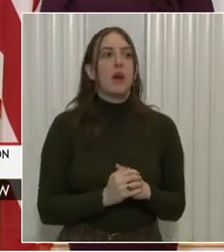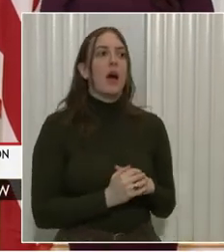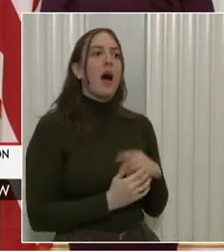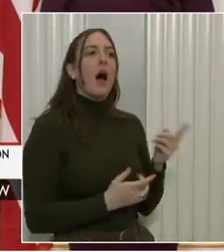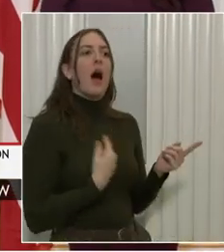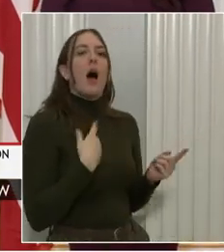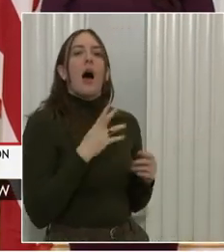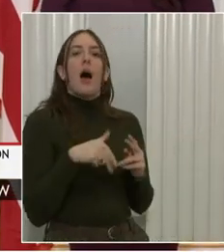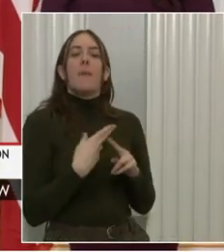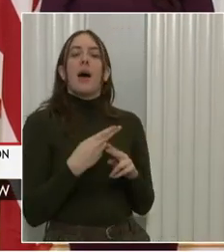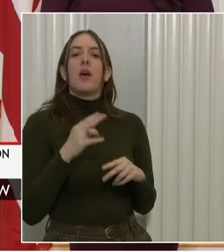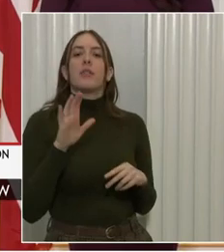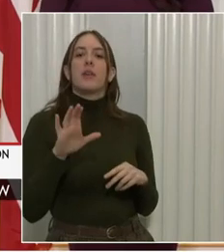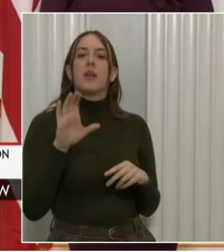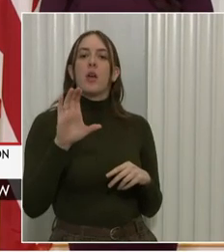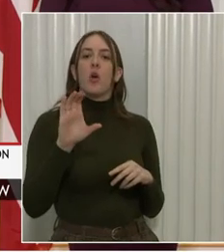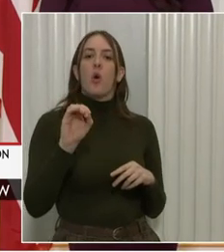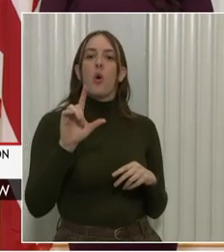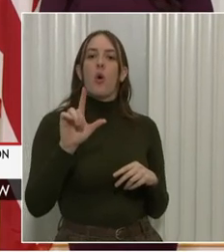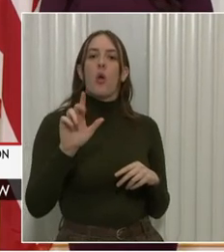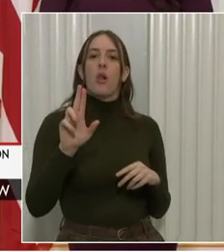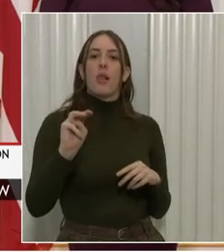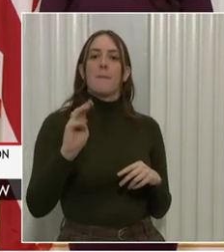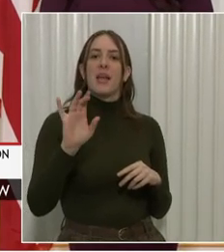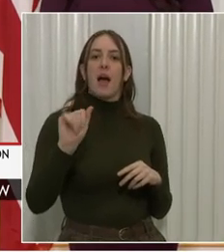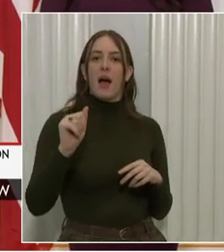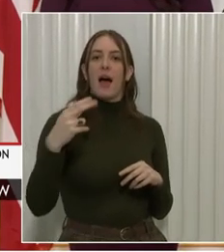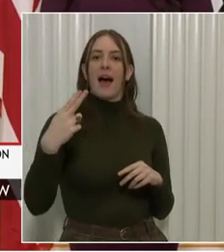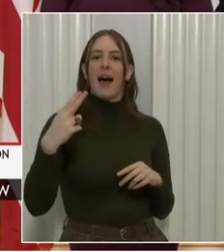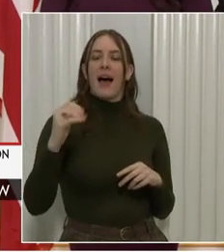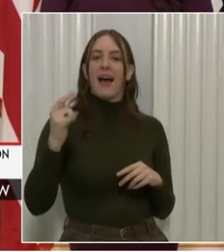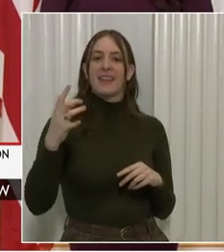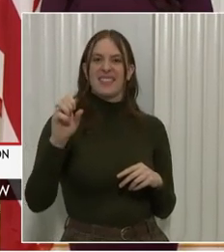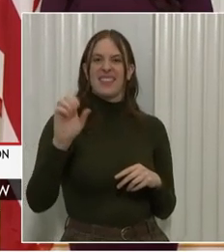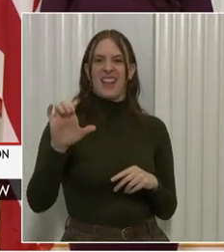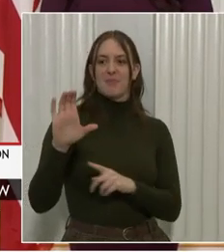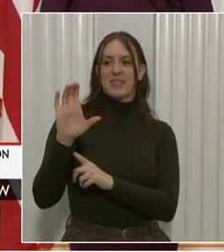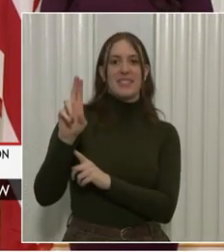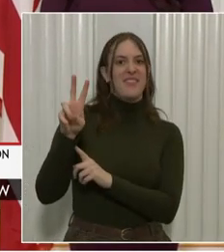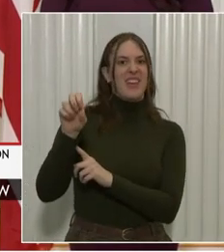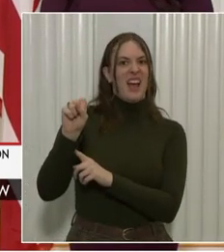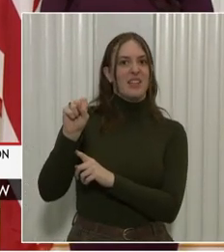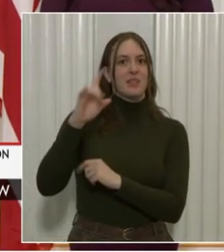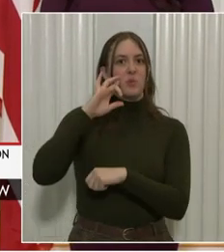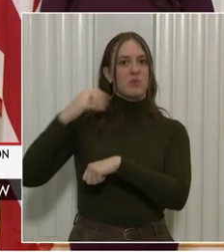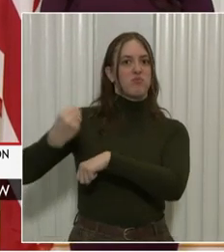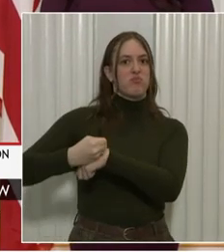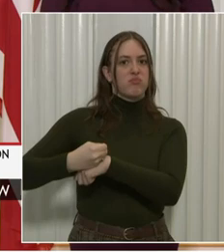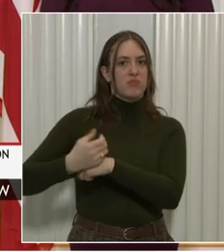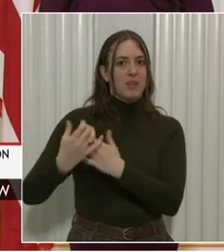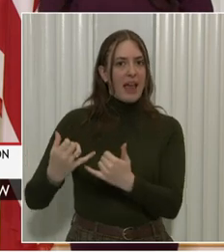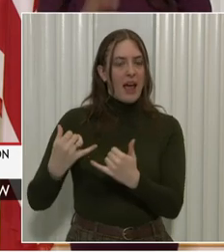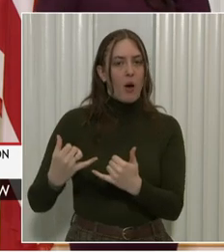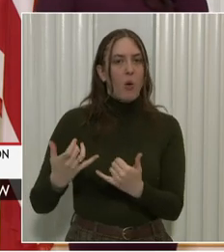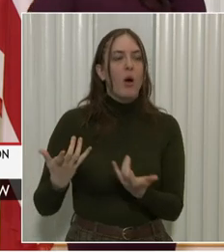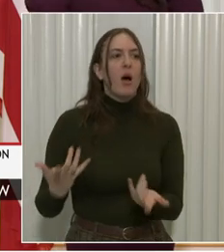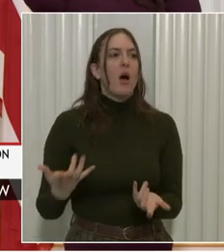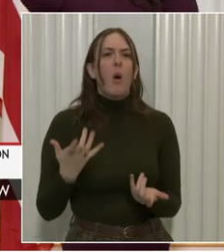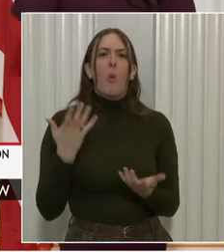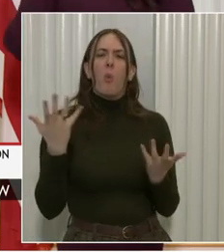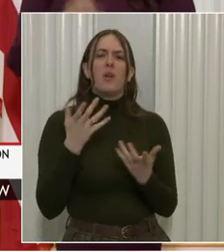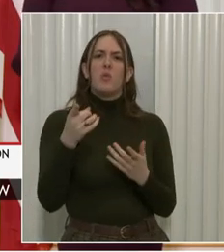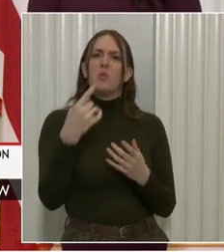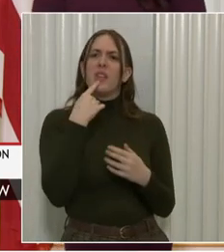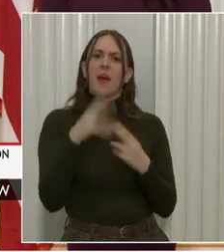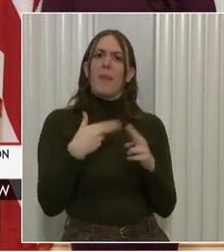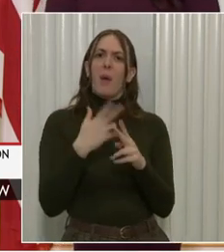announcement. What's your message to people who say that they're unsafe to go in these stores that are being ransacked or flash mobs or